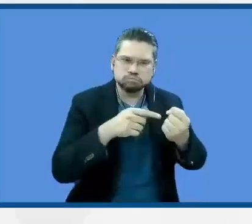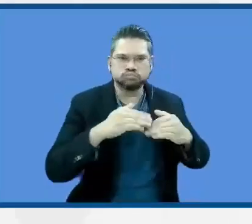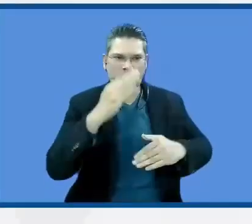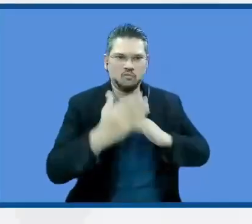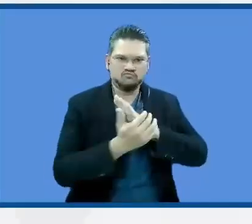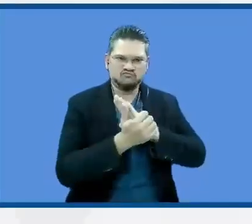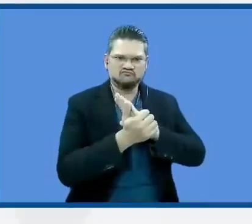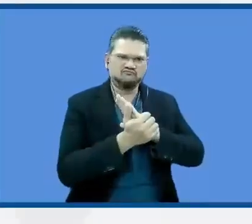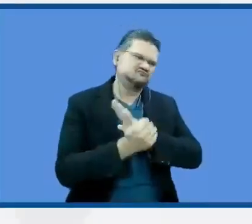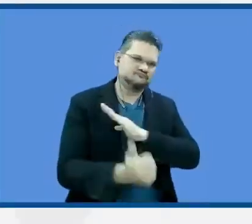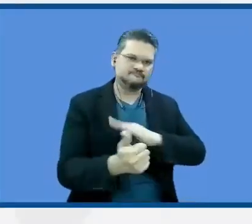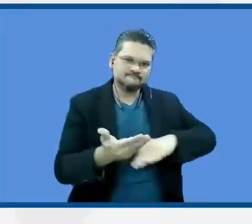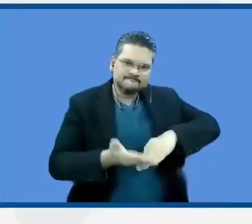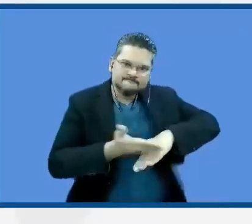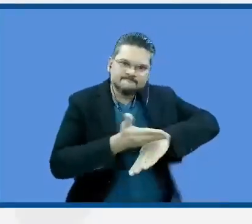for